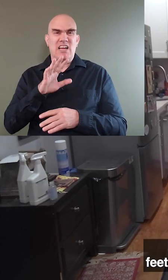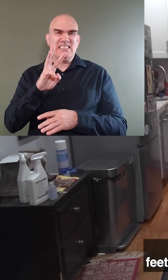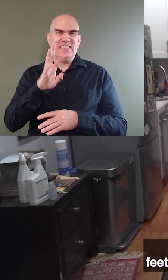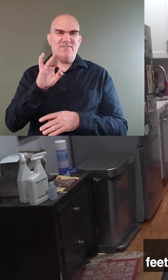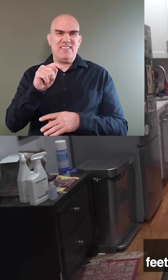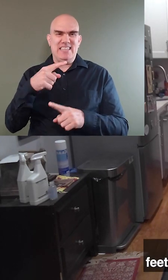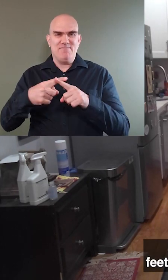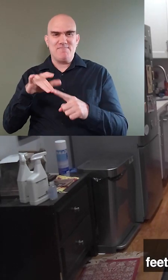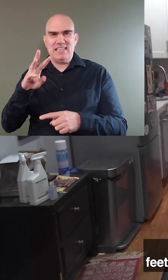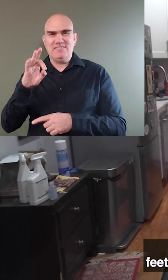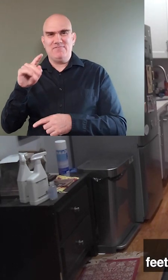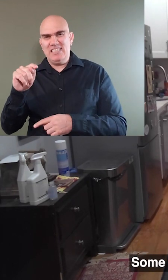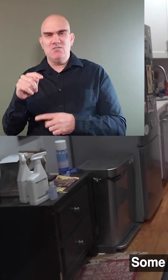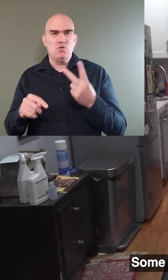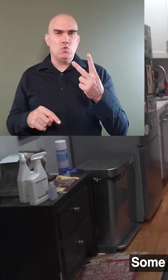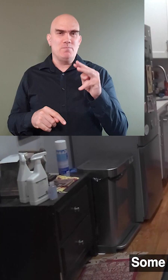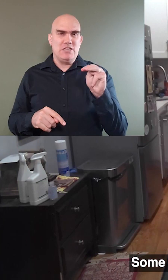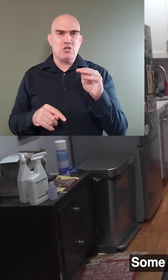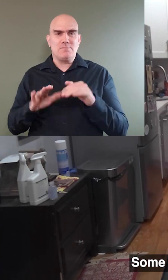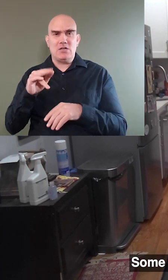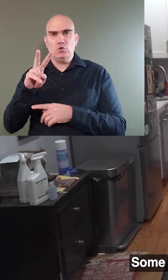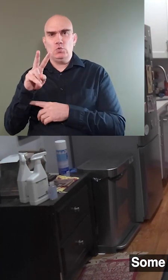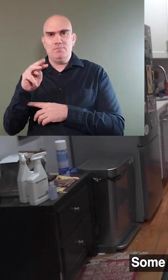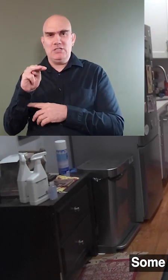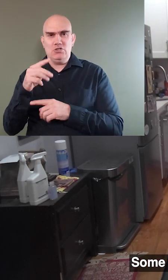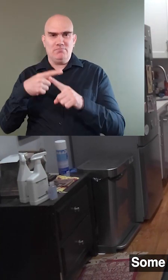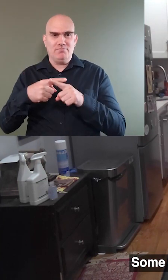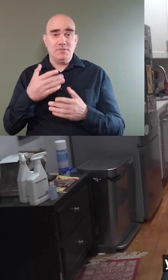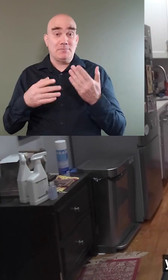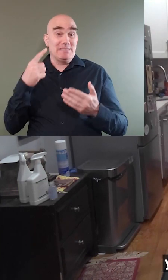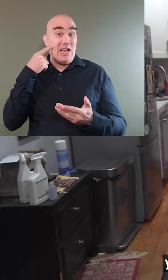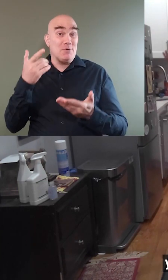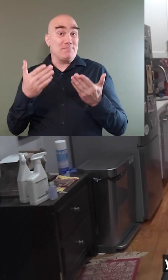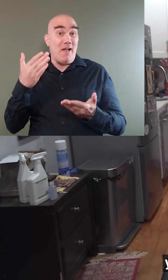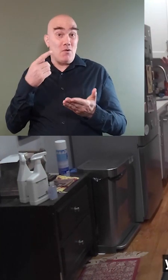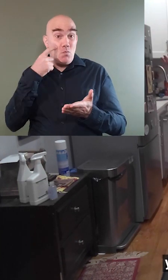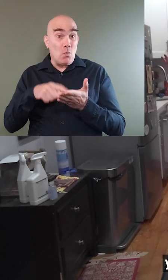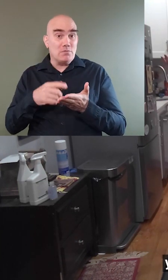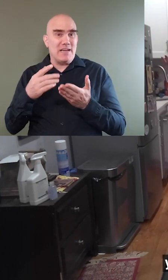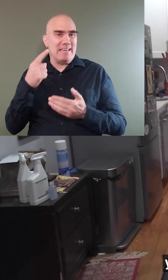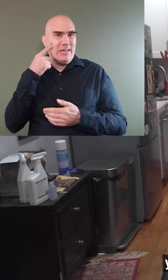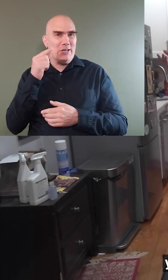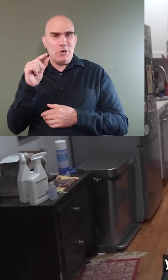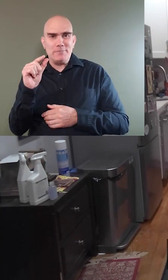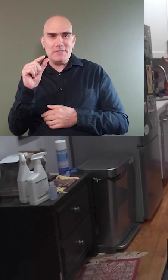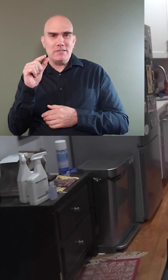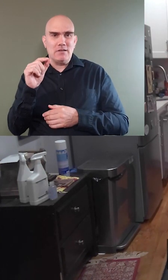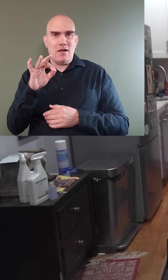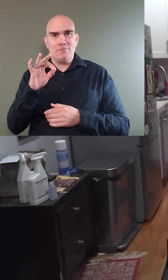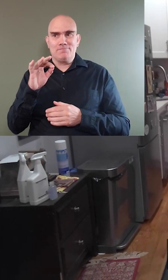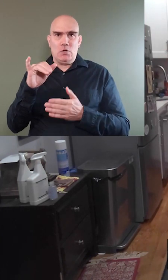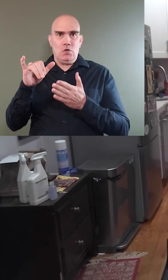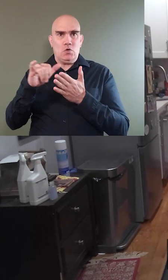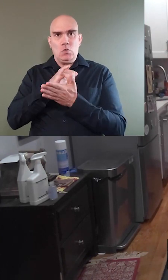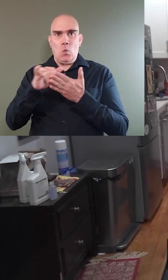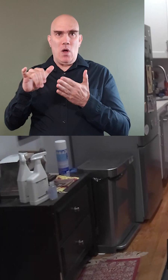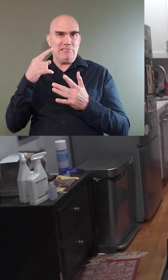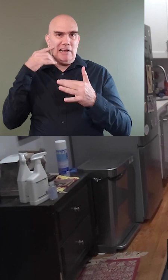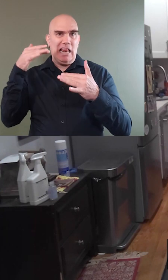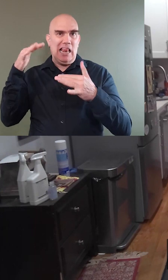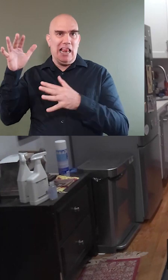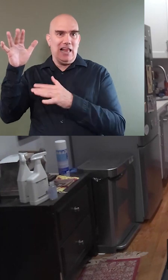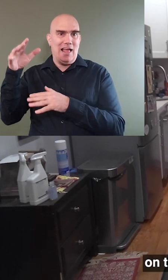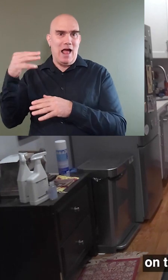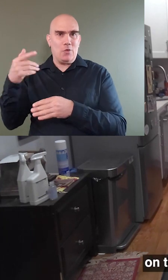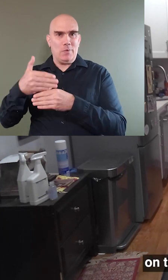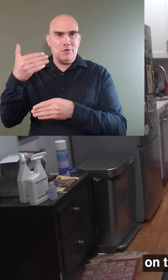2 meters. Some sounds that you might notice. You might hear a little bit of New York excitement on the